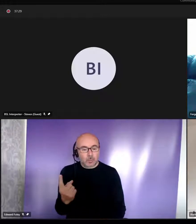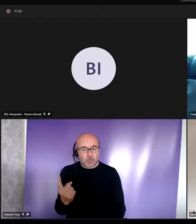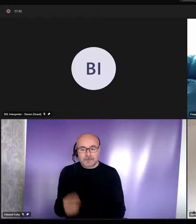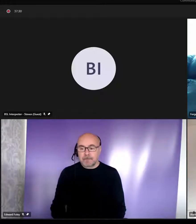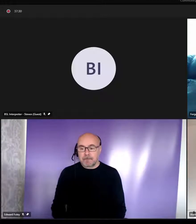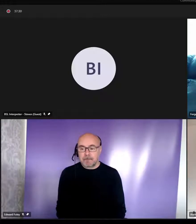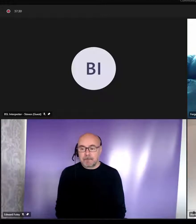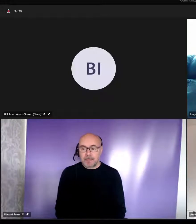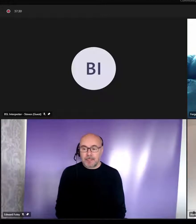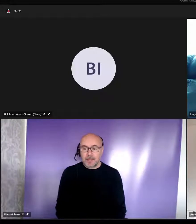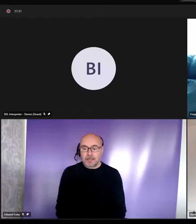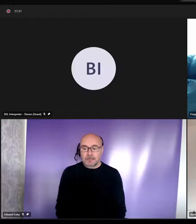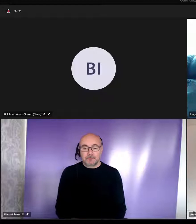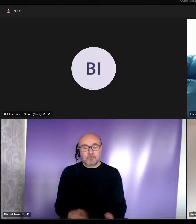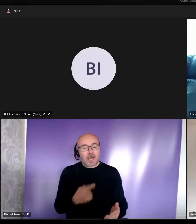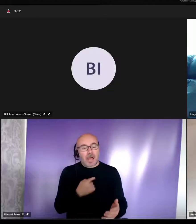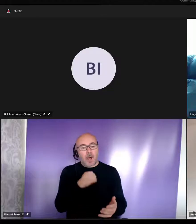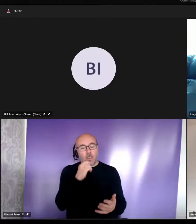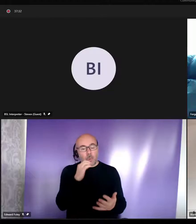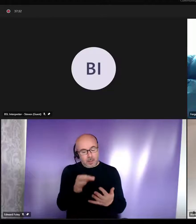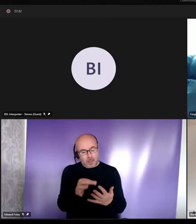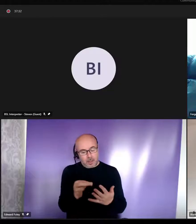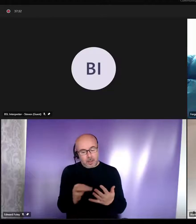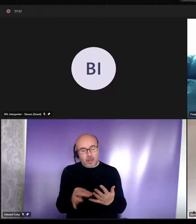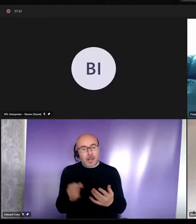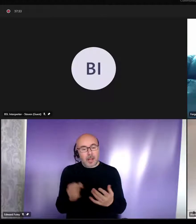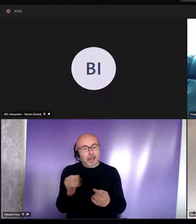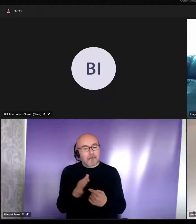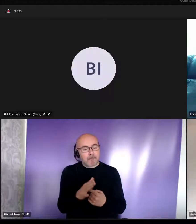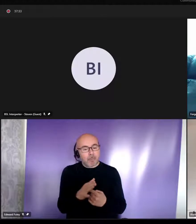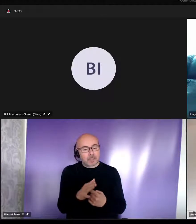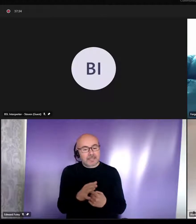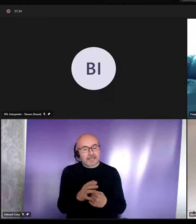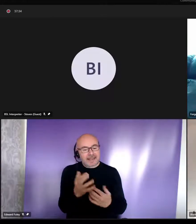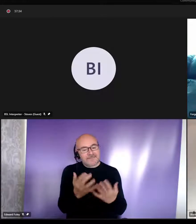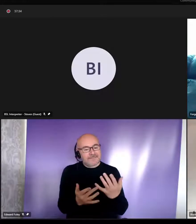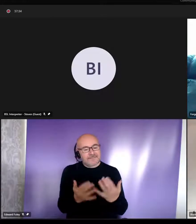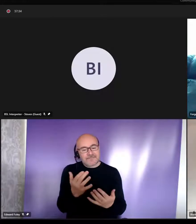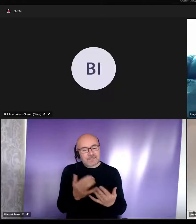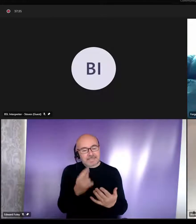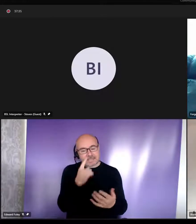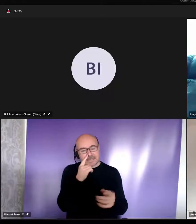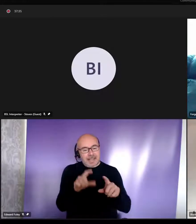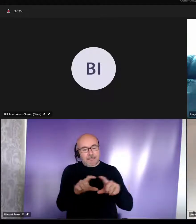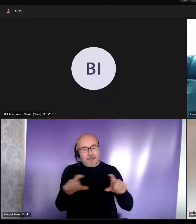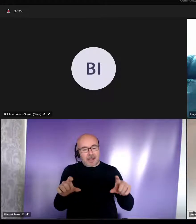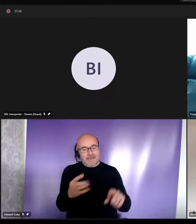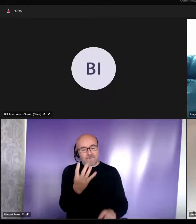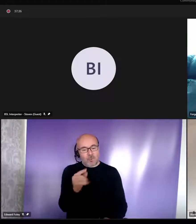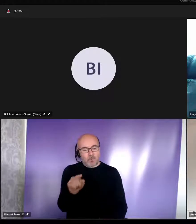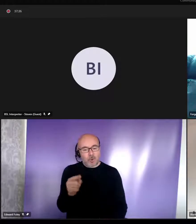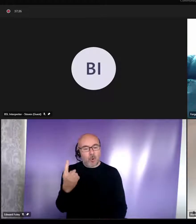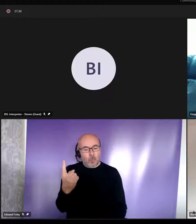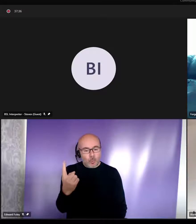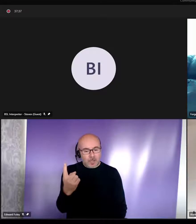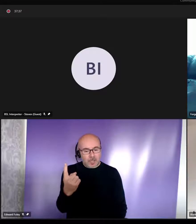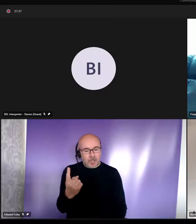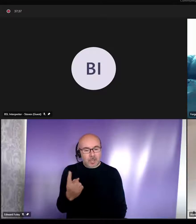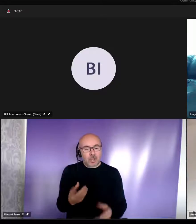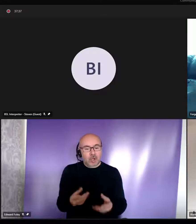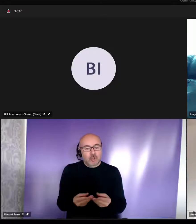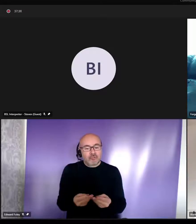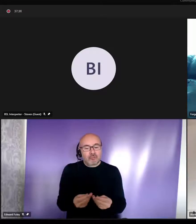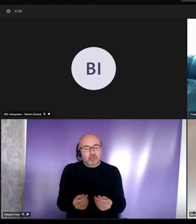As always, I'll just outline some of the key figures as detailed in your report. So you'll see it in paragraph 4.1 in respect of the resources absence